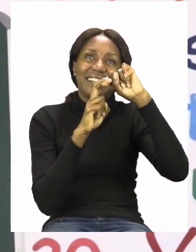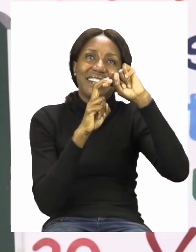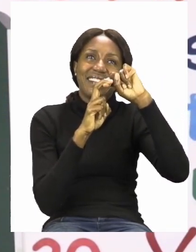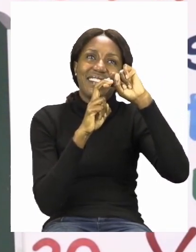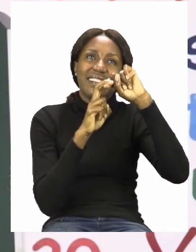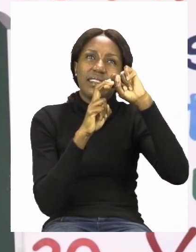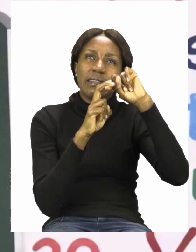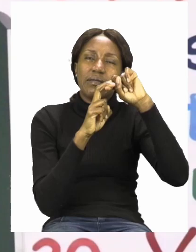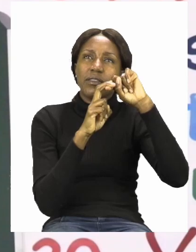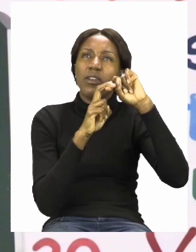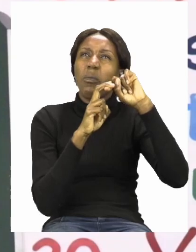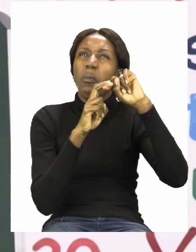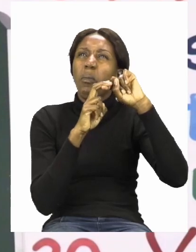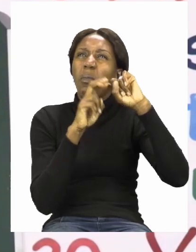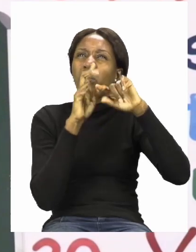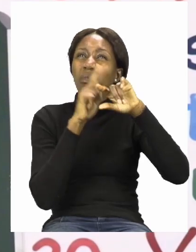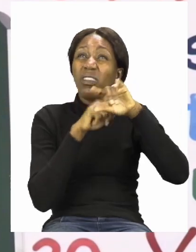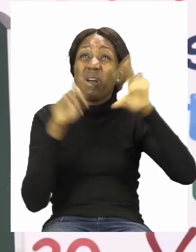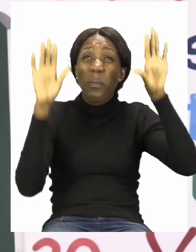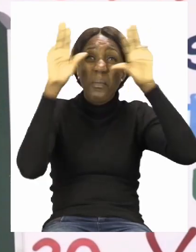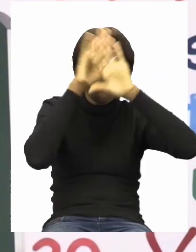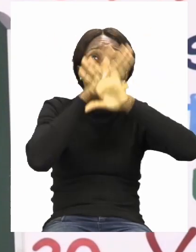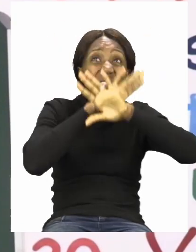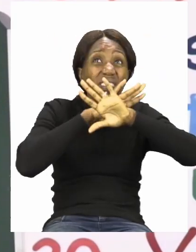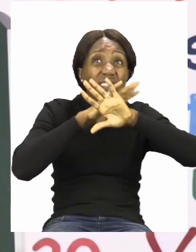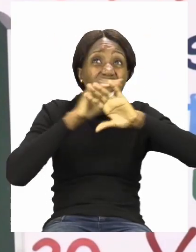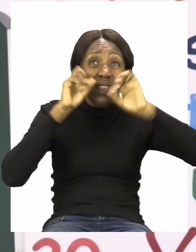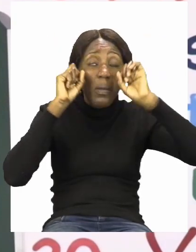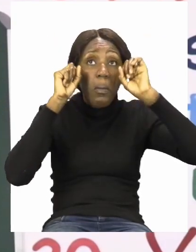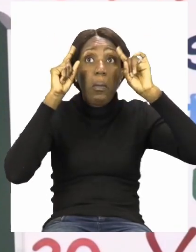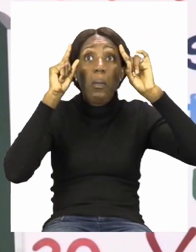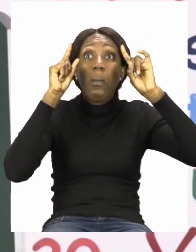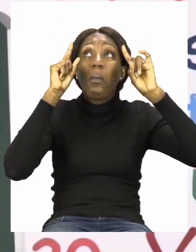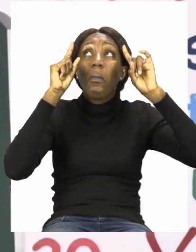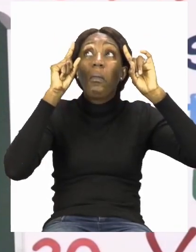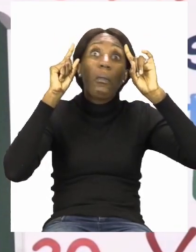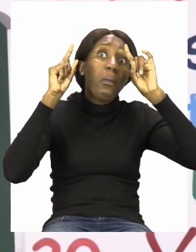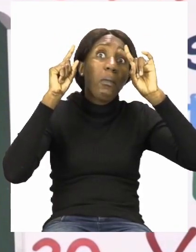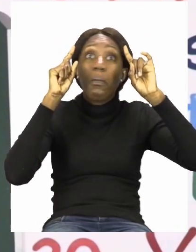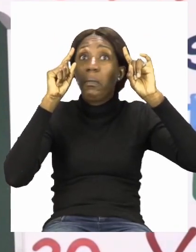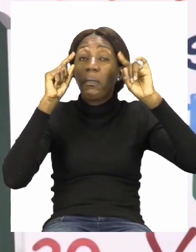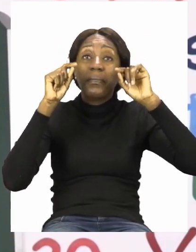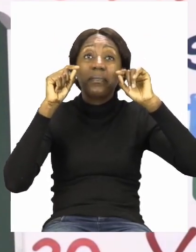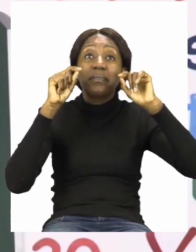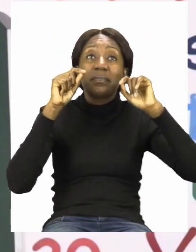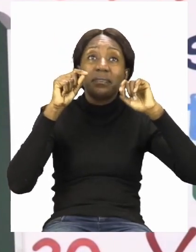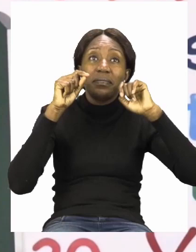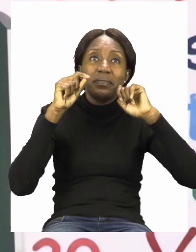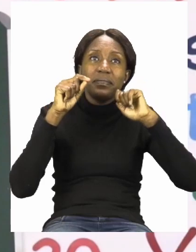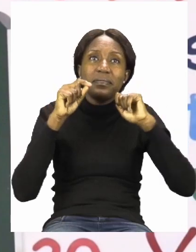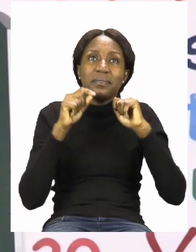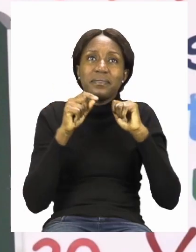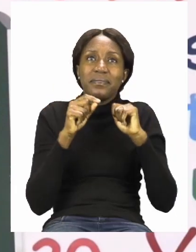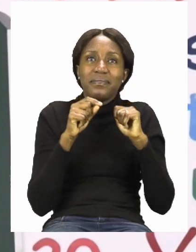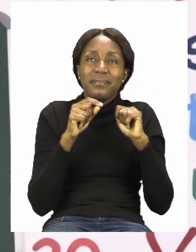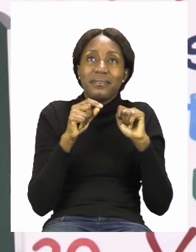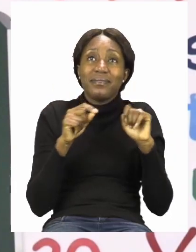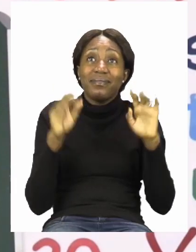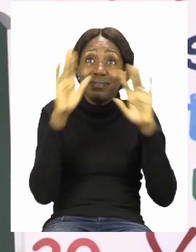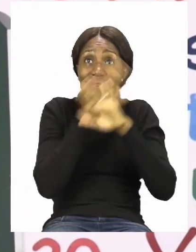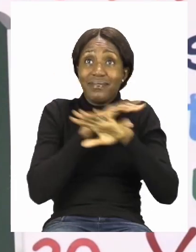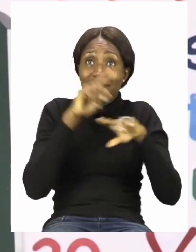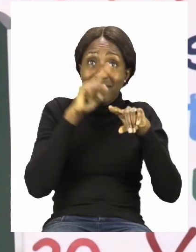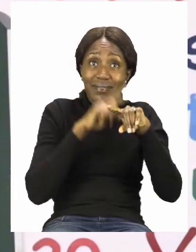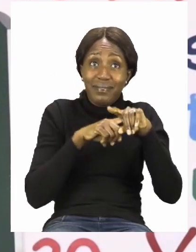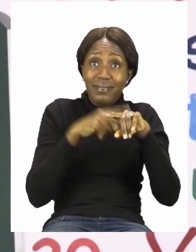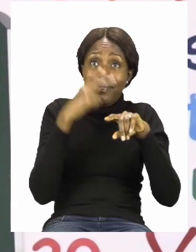at night, which means that they are nocturnal. So if you see a bat and it's nighttime, they are